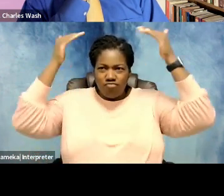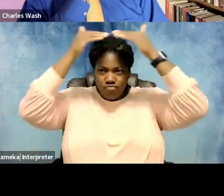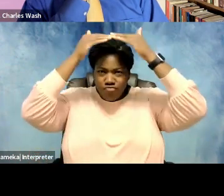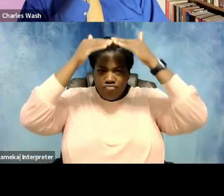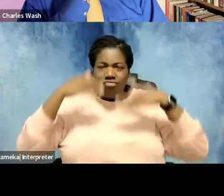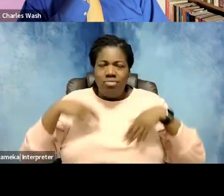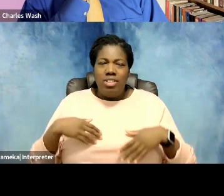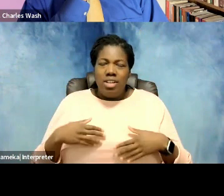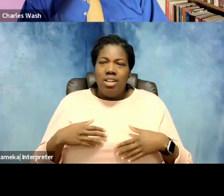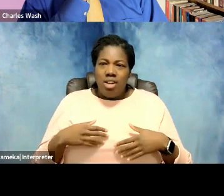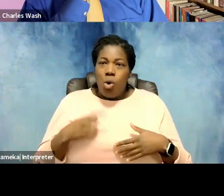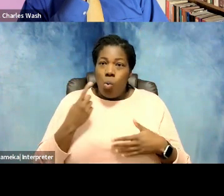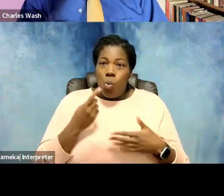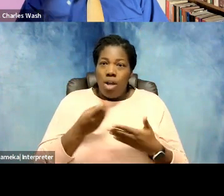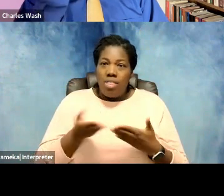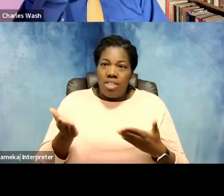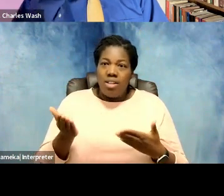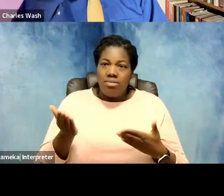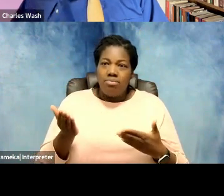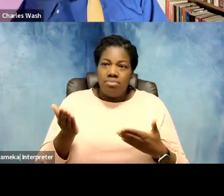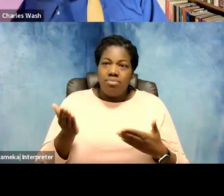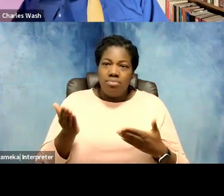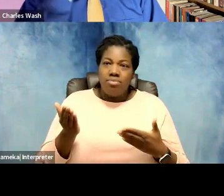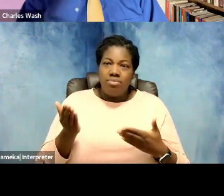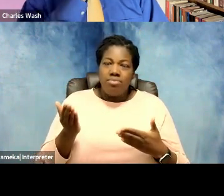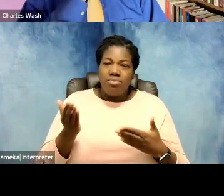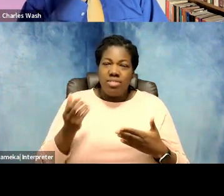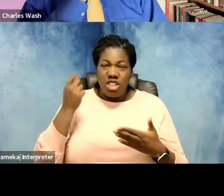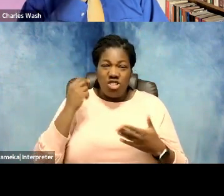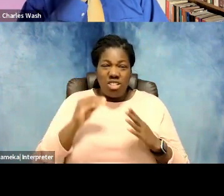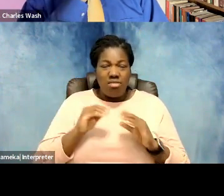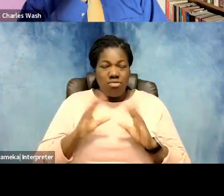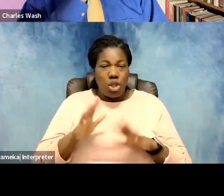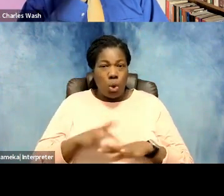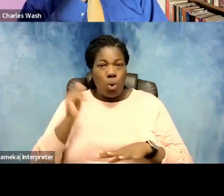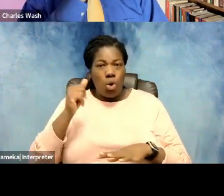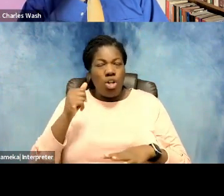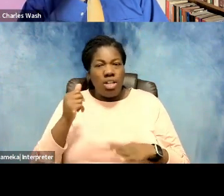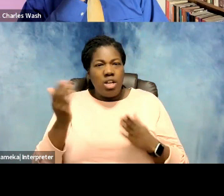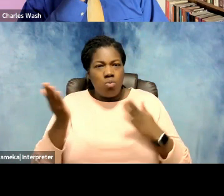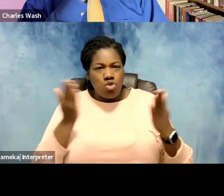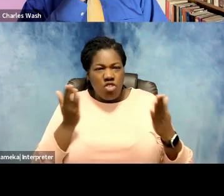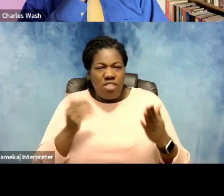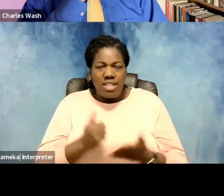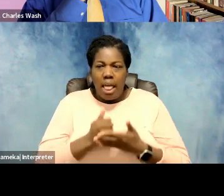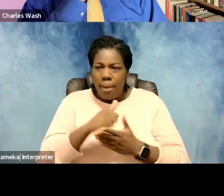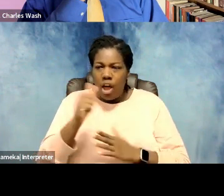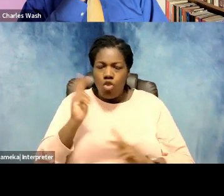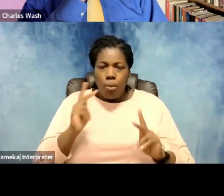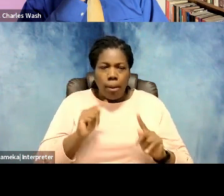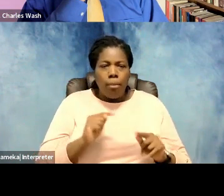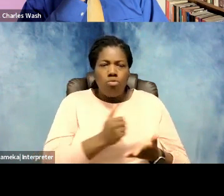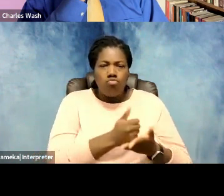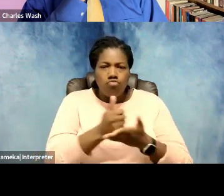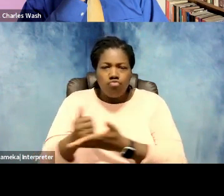growing up. And one of the things I understood early on was this idea of service and serving others. And it was because